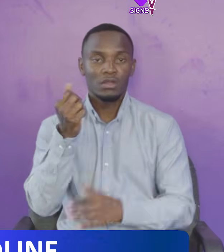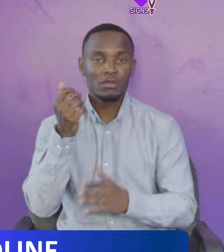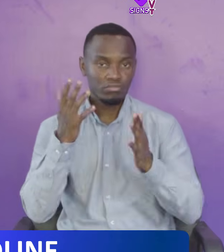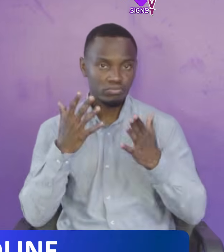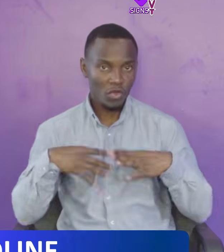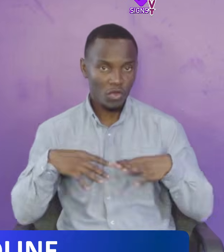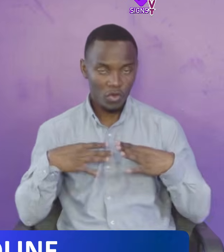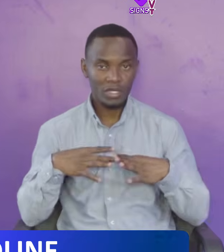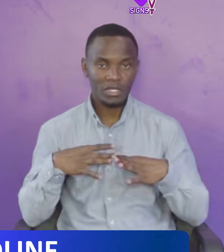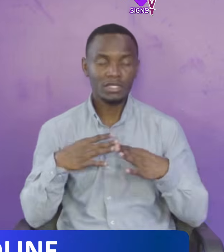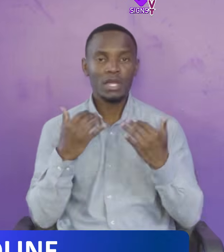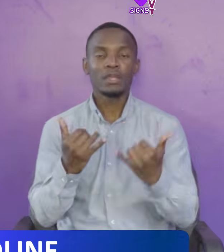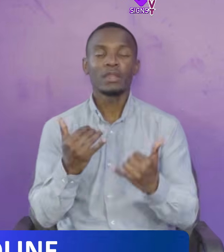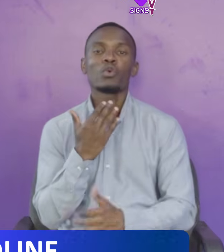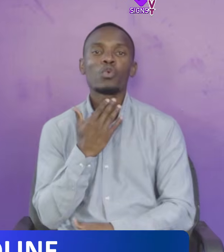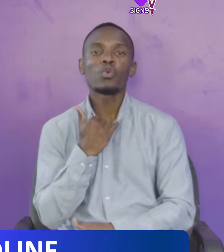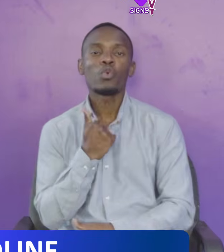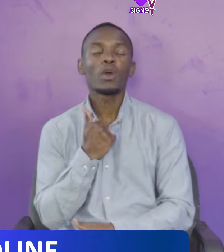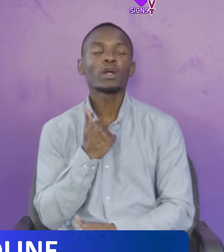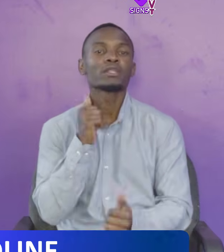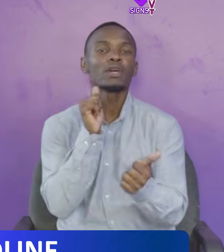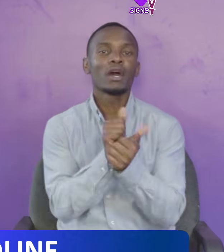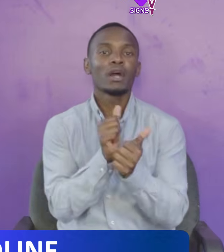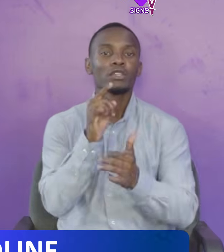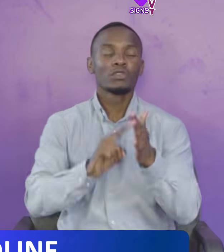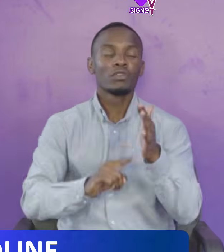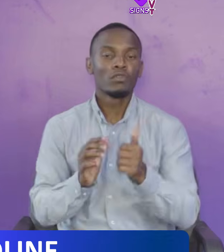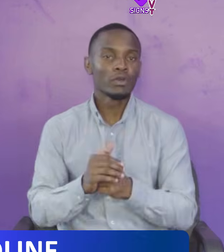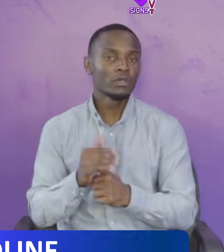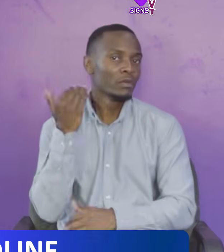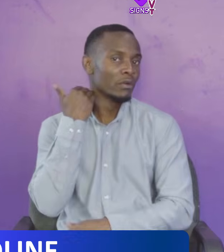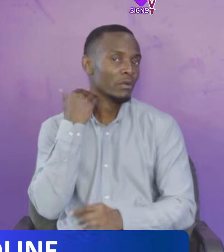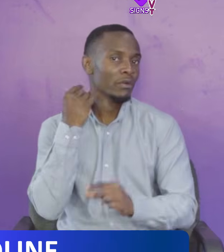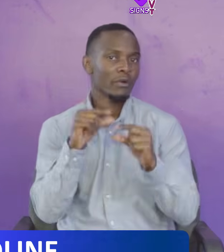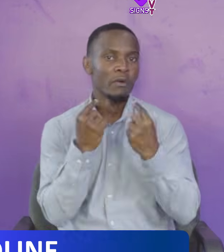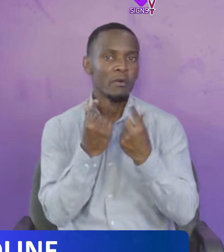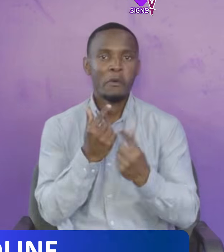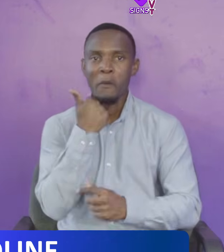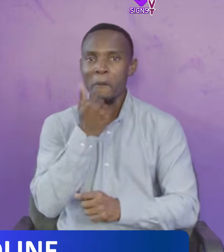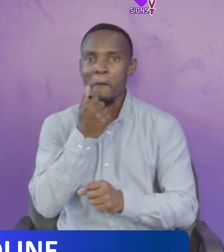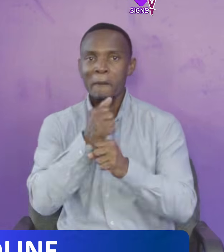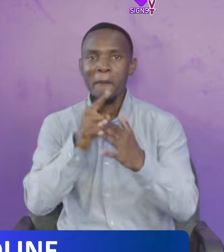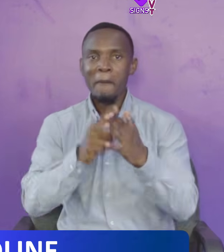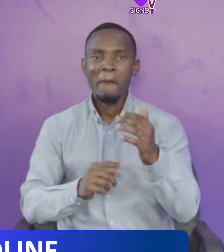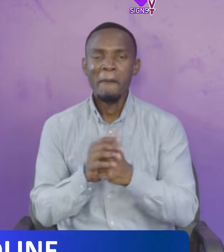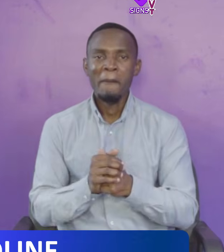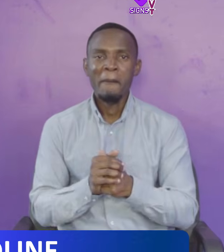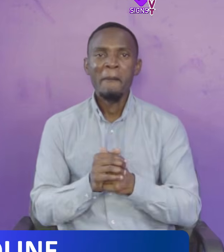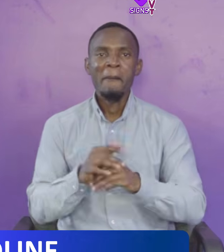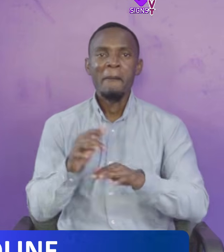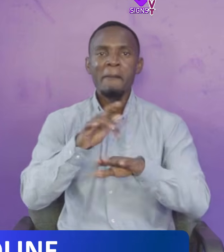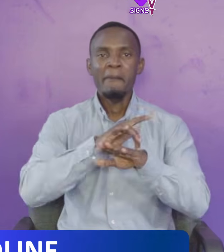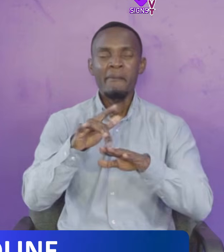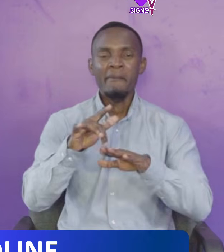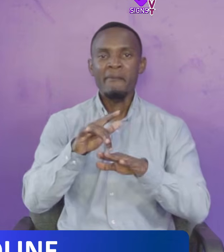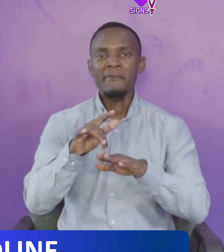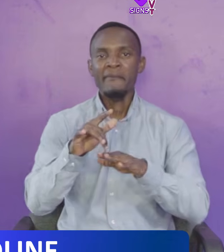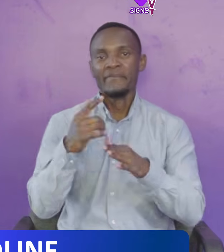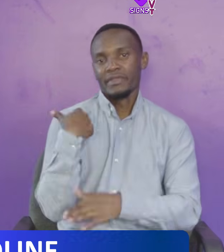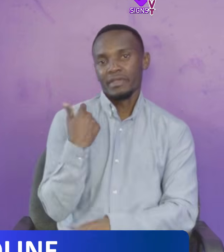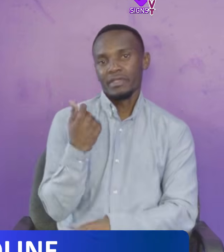and prosecution of goons who unearthed terror during the just concluded by-elections, with some candidates